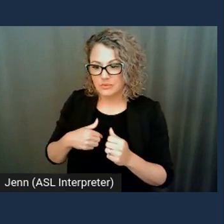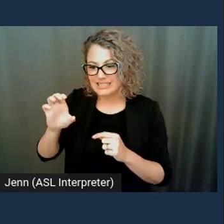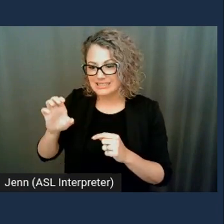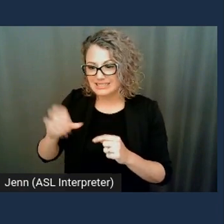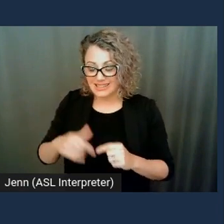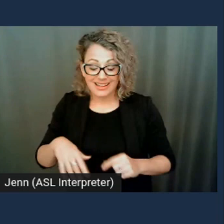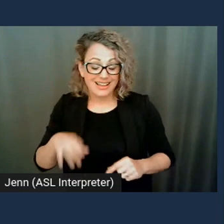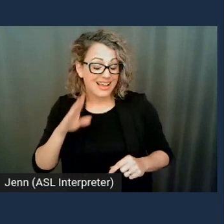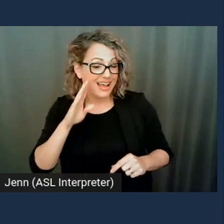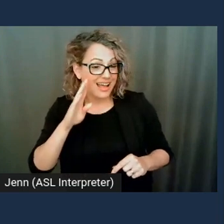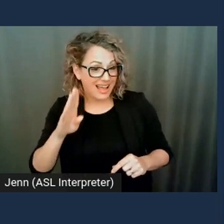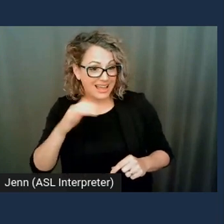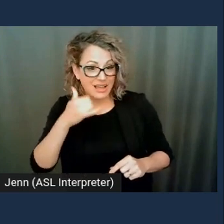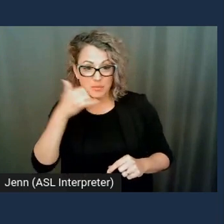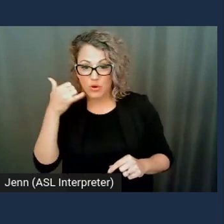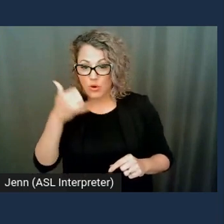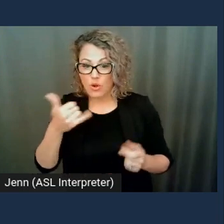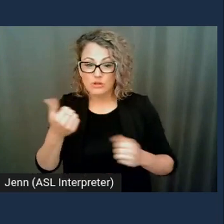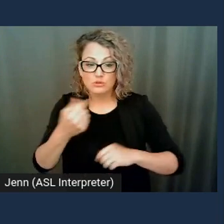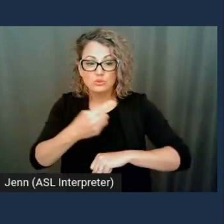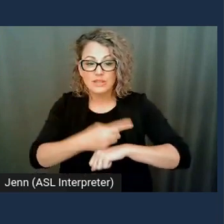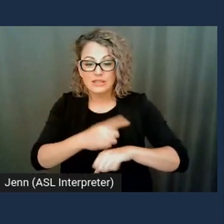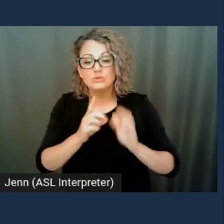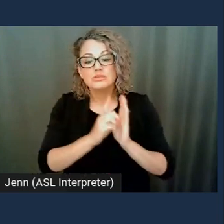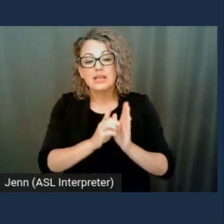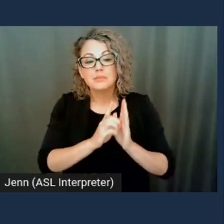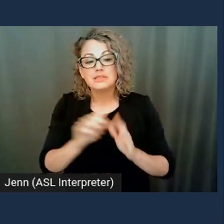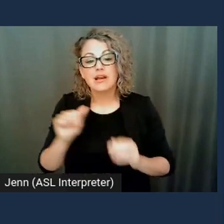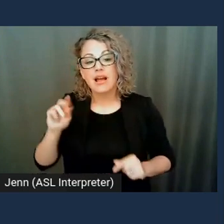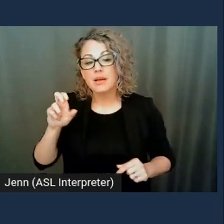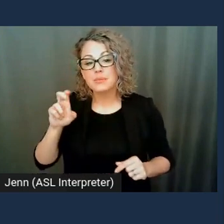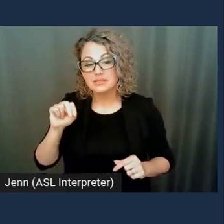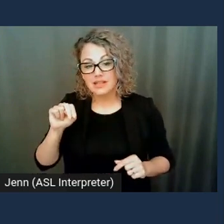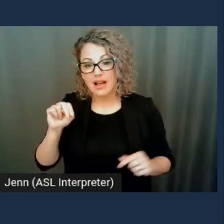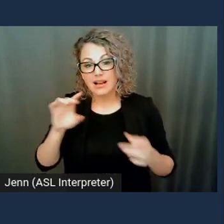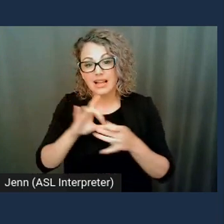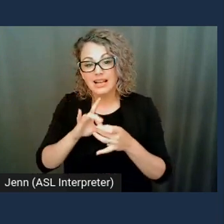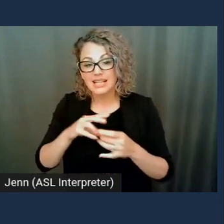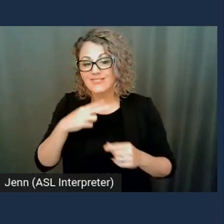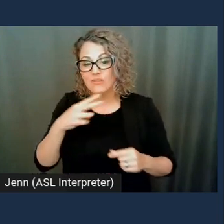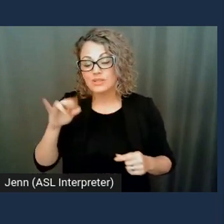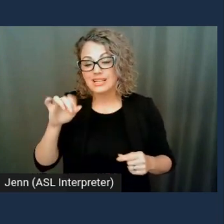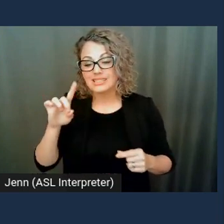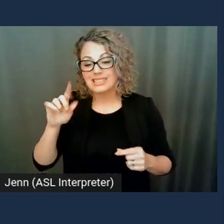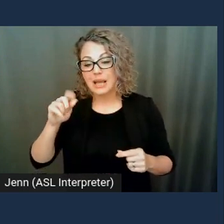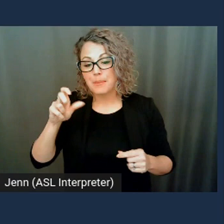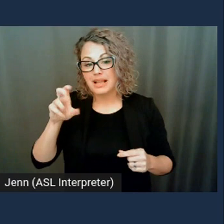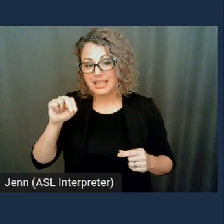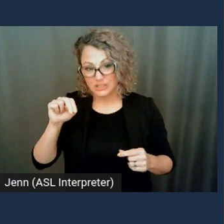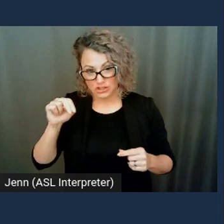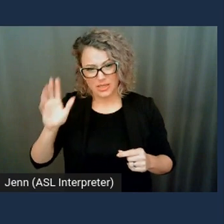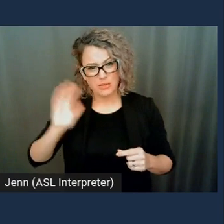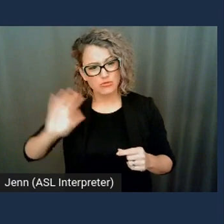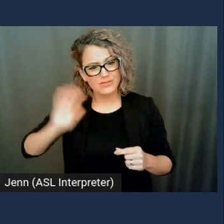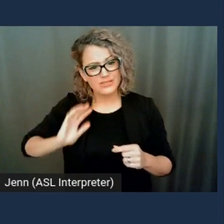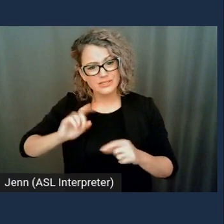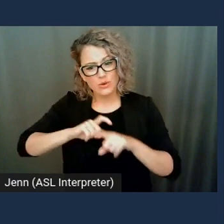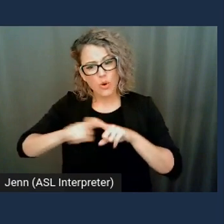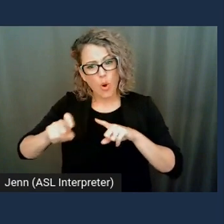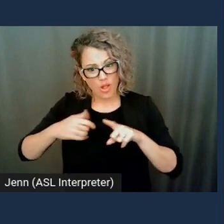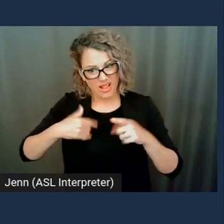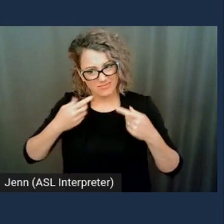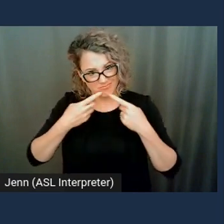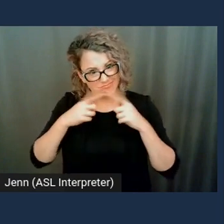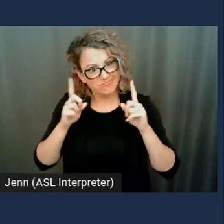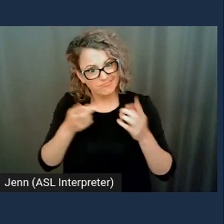Hi, I'm calling today to demo the Amazon Connect Voice ID application. In the previous call, I have enrolled